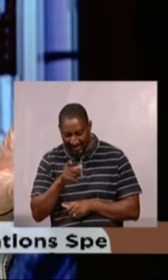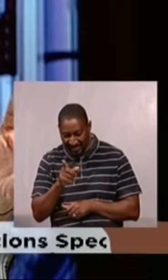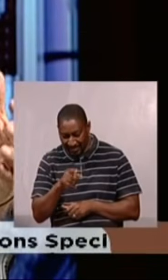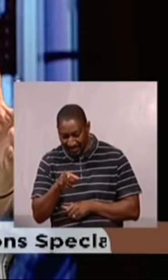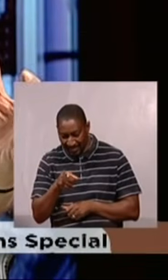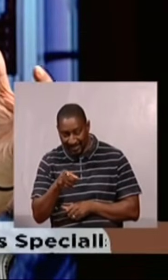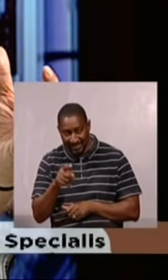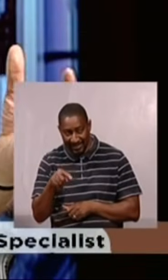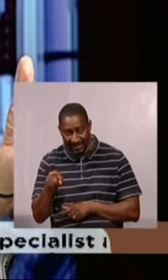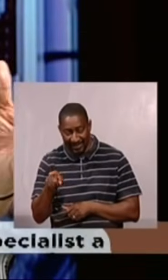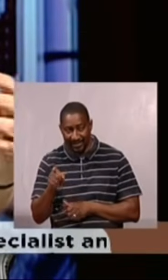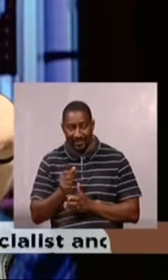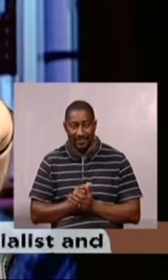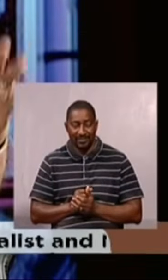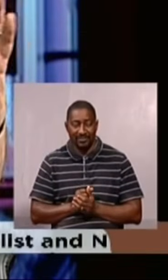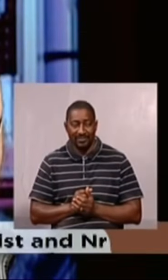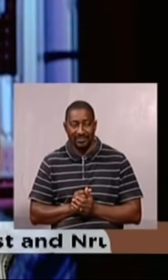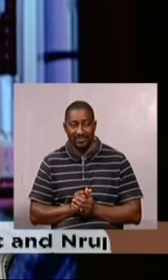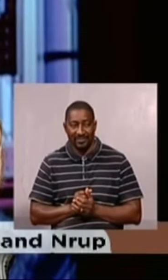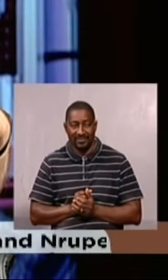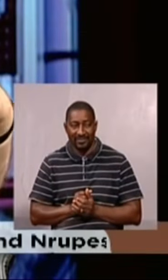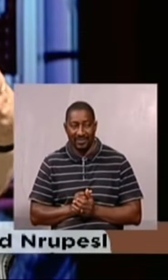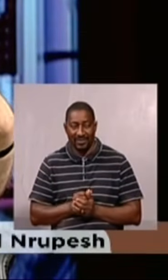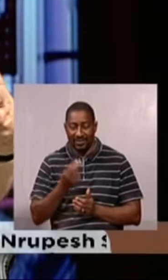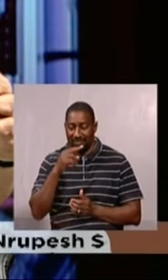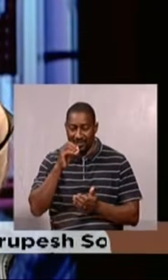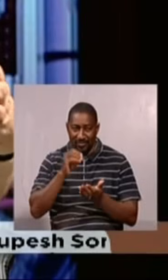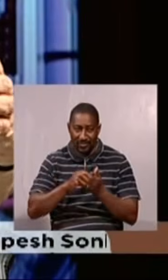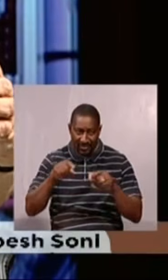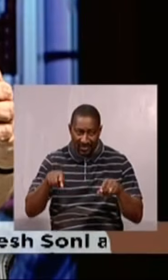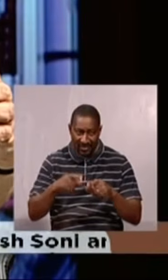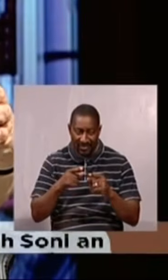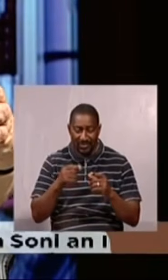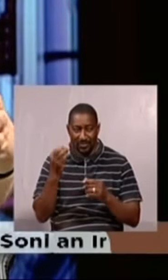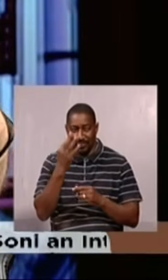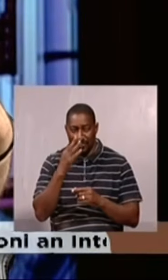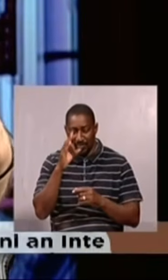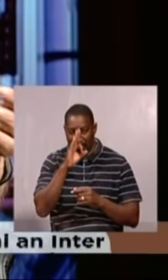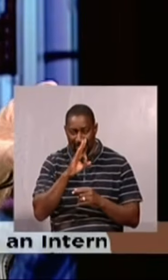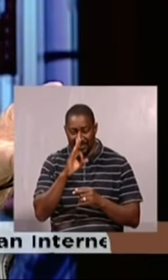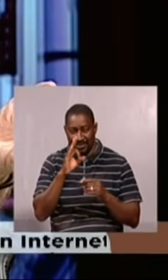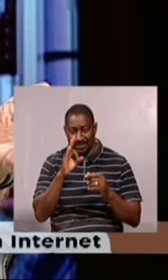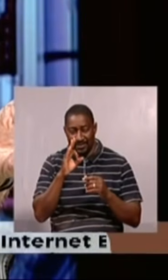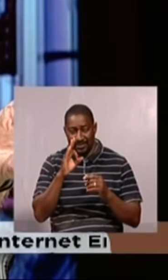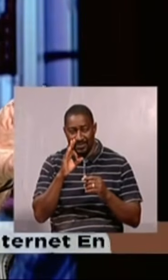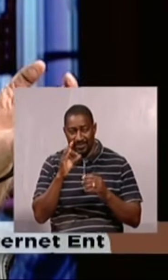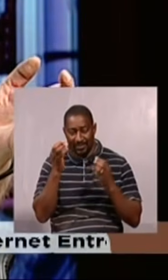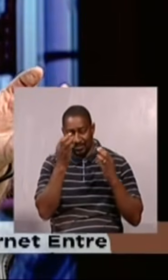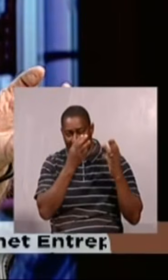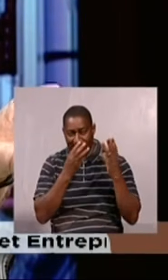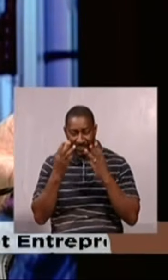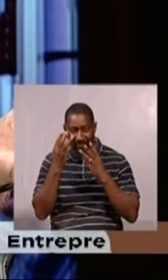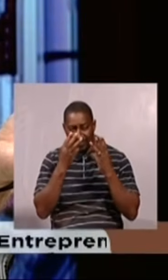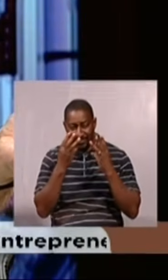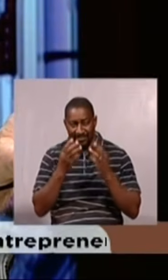their friends and their contacts not to just put this stuff out on WhatsApp, which is a particular issue in Namibia. So much of this of